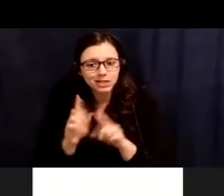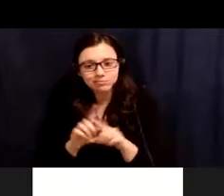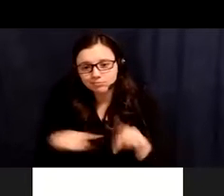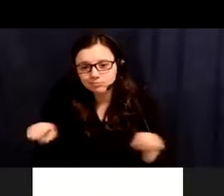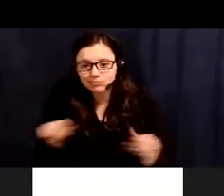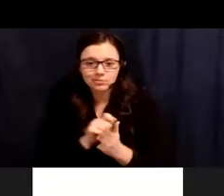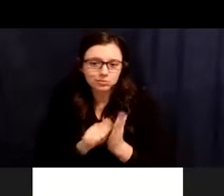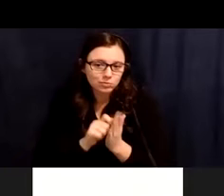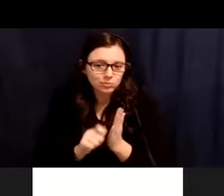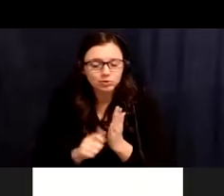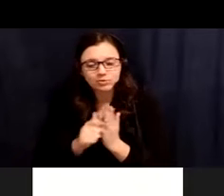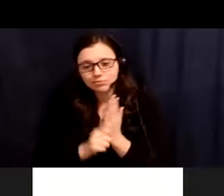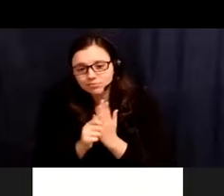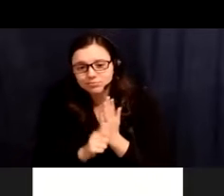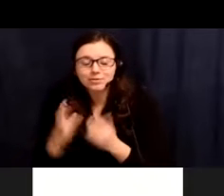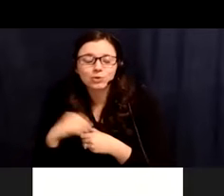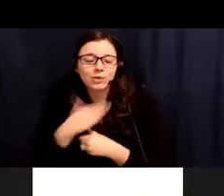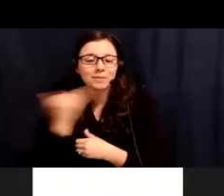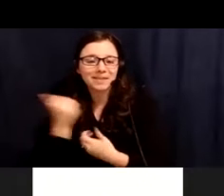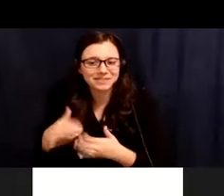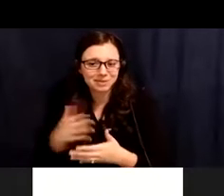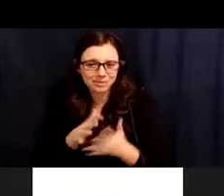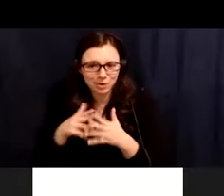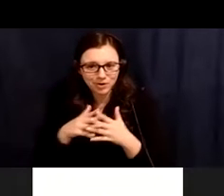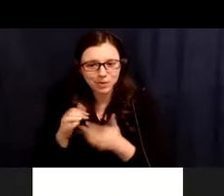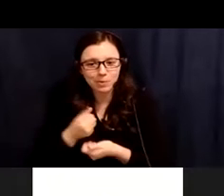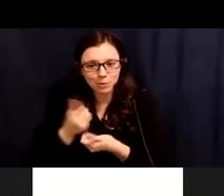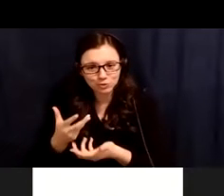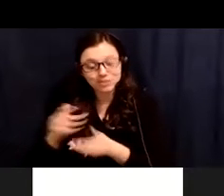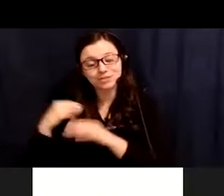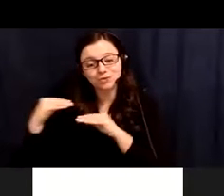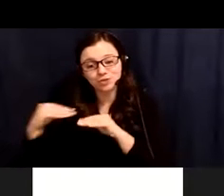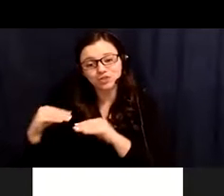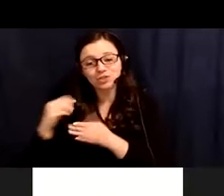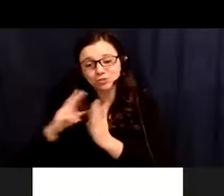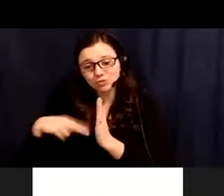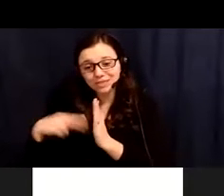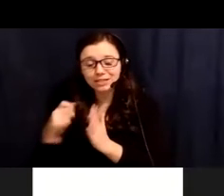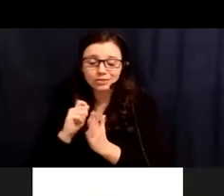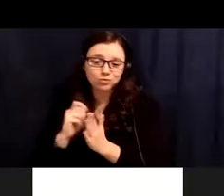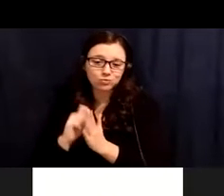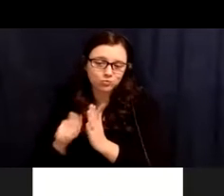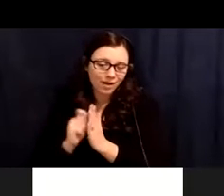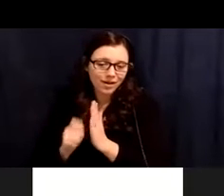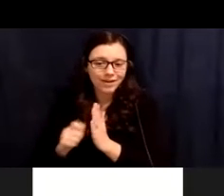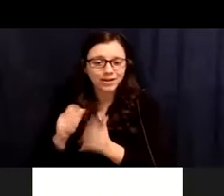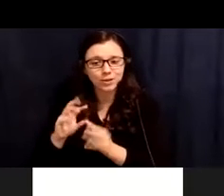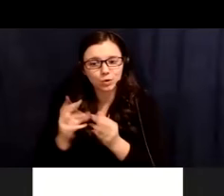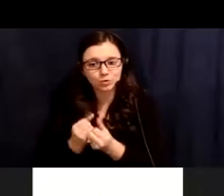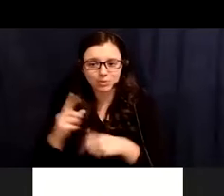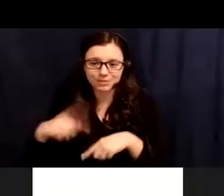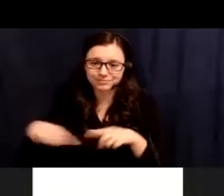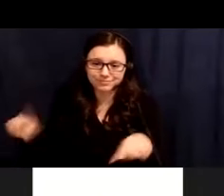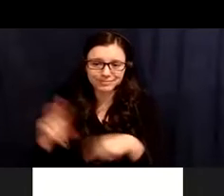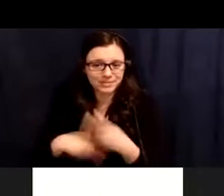anthologies, including Best American Poetry. She teaches reading and writing workshops in a wide range of areas,